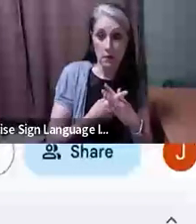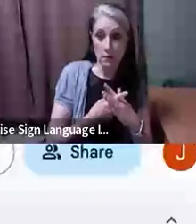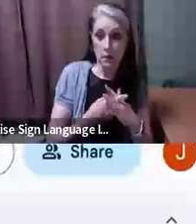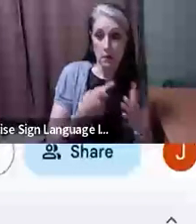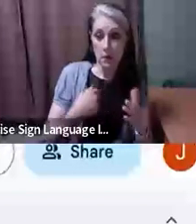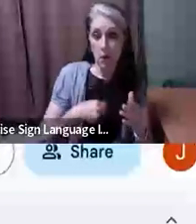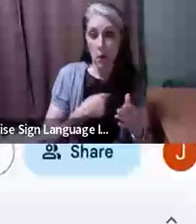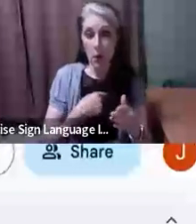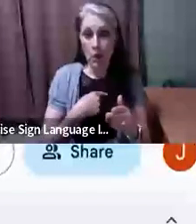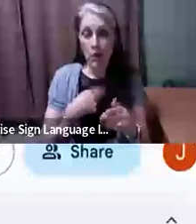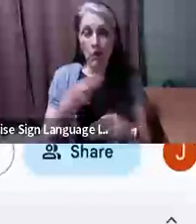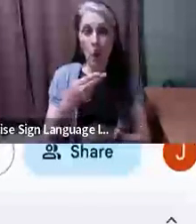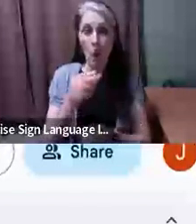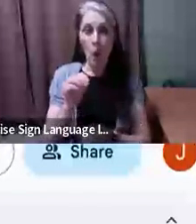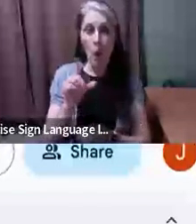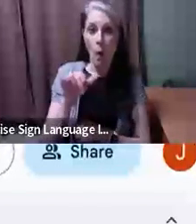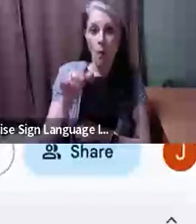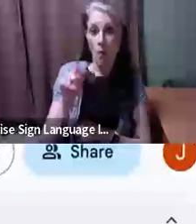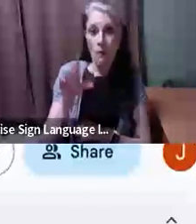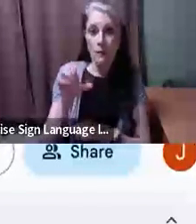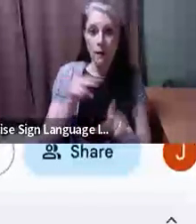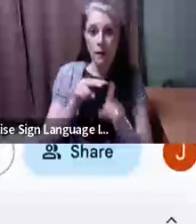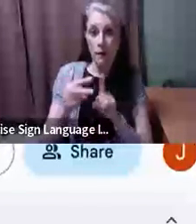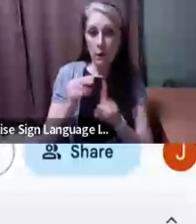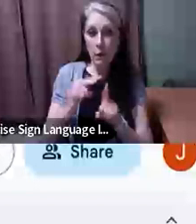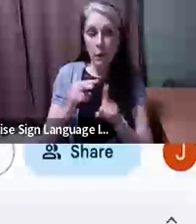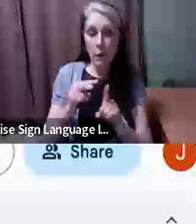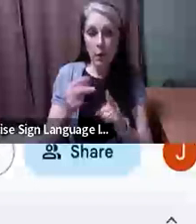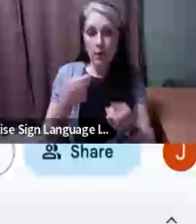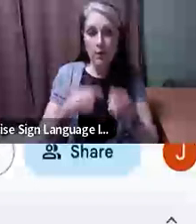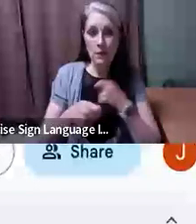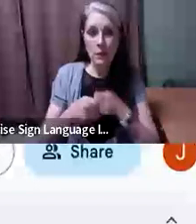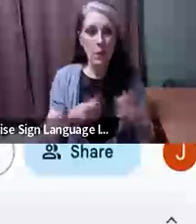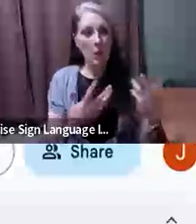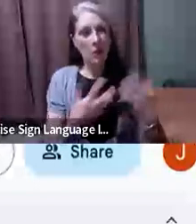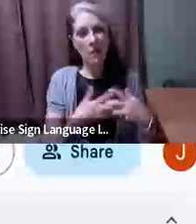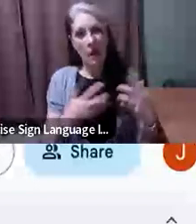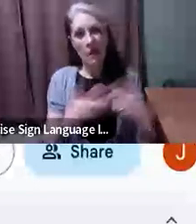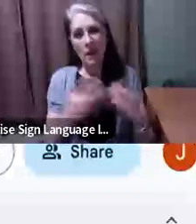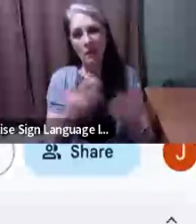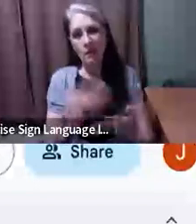So this is a holistic view rather than just like, okay, I have to make these accommodations here and there.